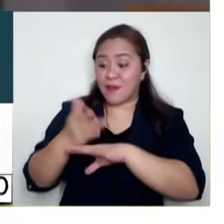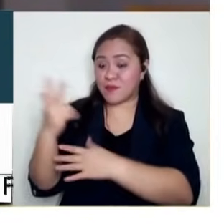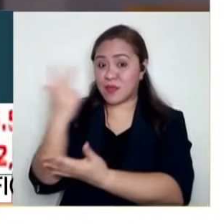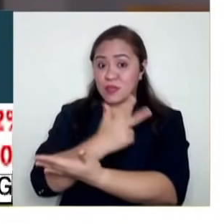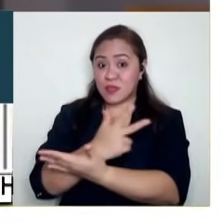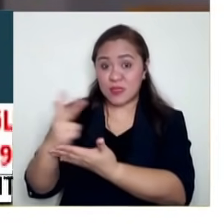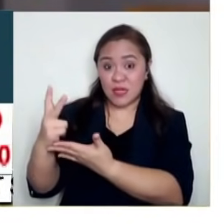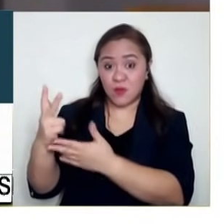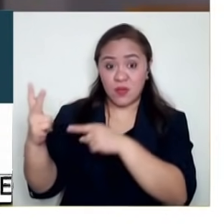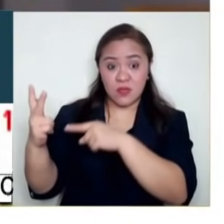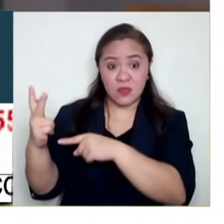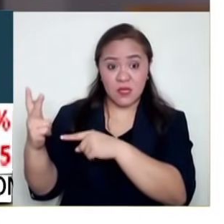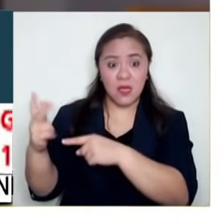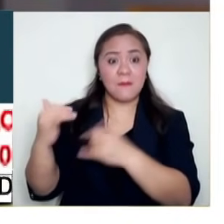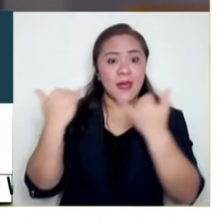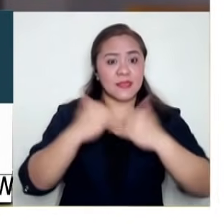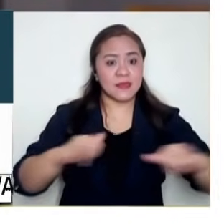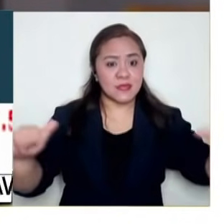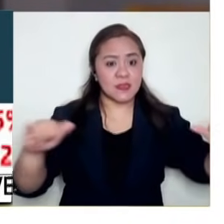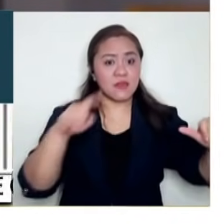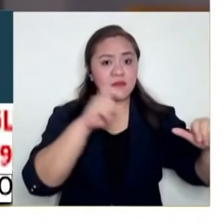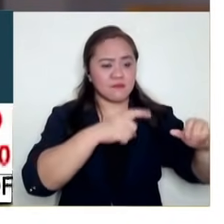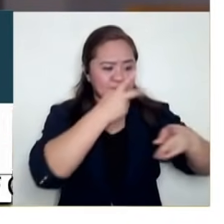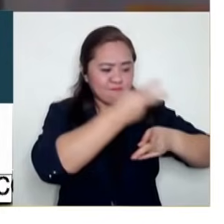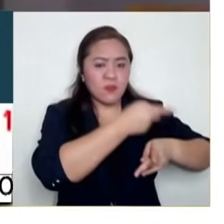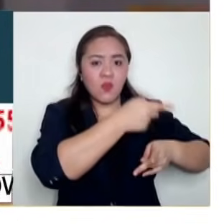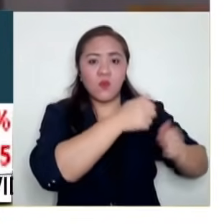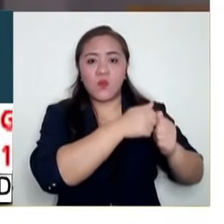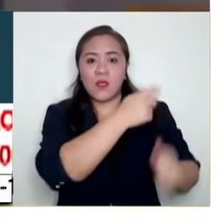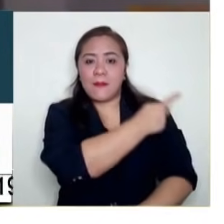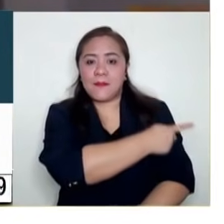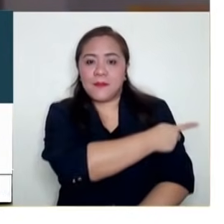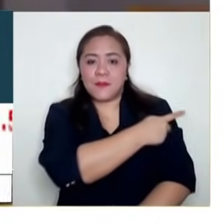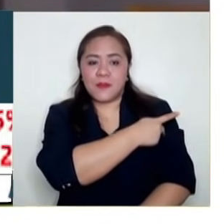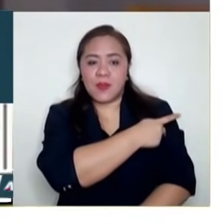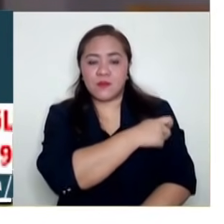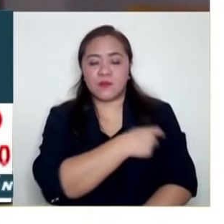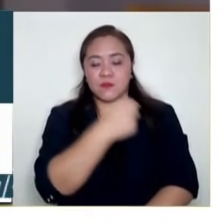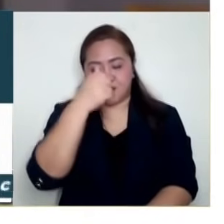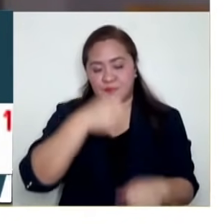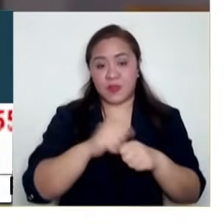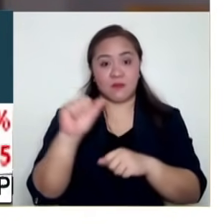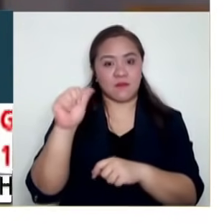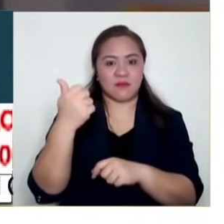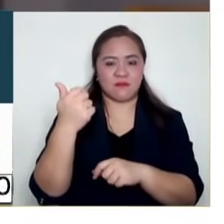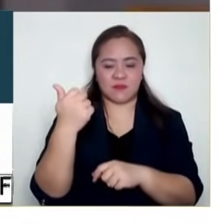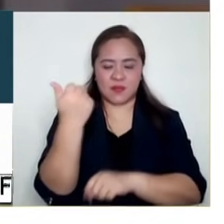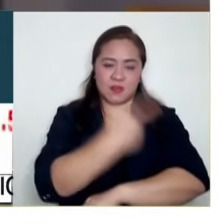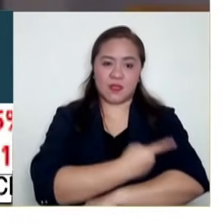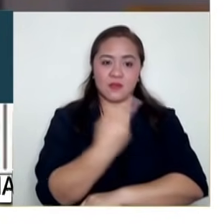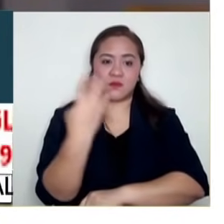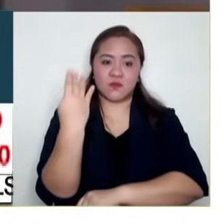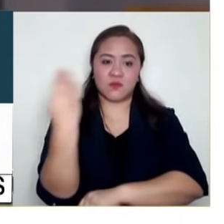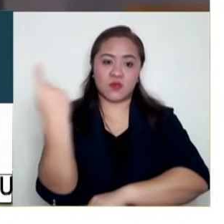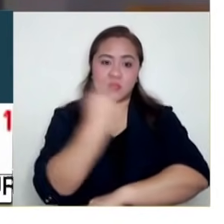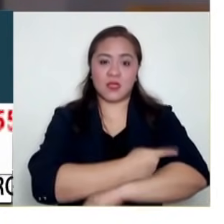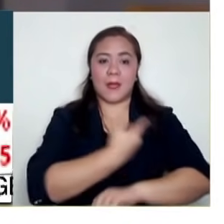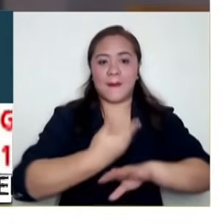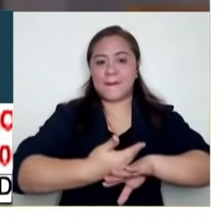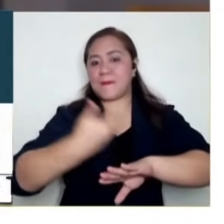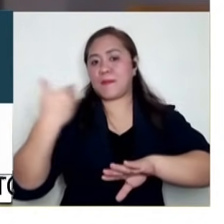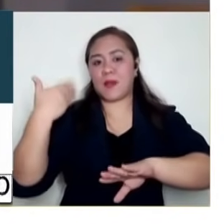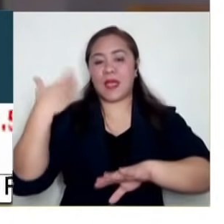able to completely manage this patient. So this 14 days or 10 days of isolation should have been done by the